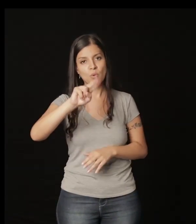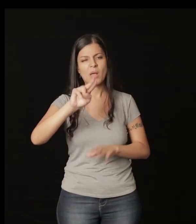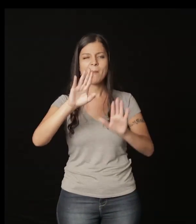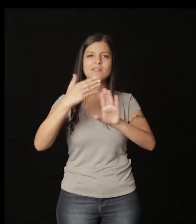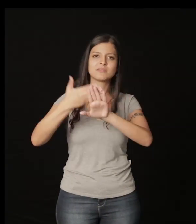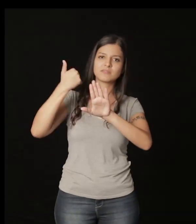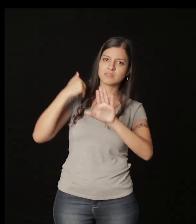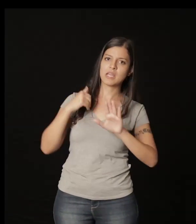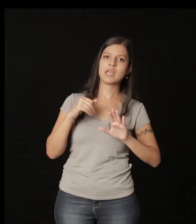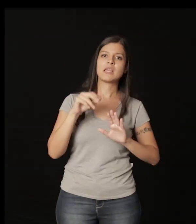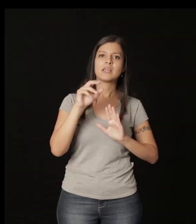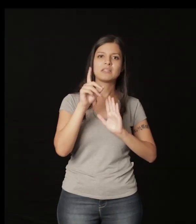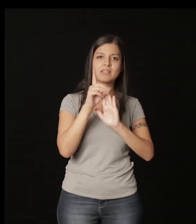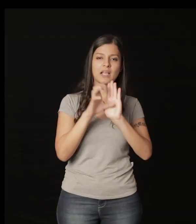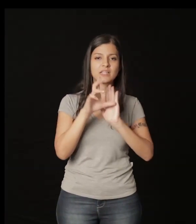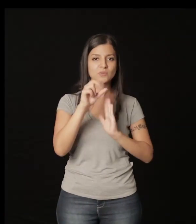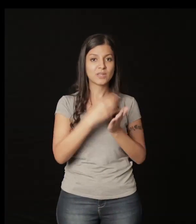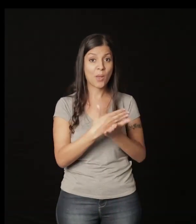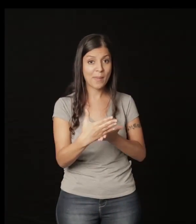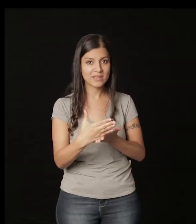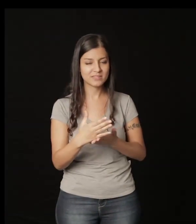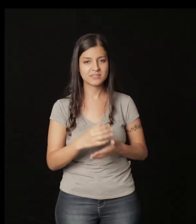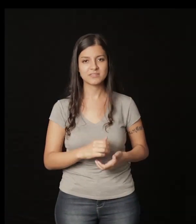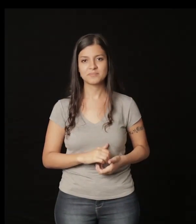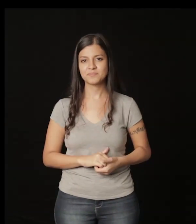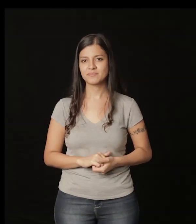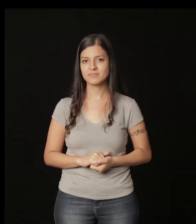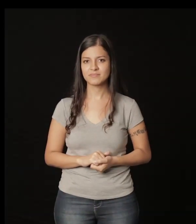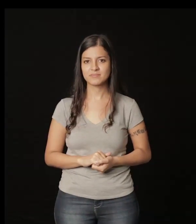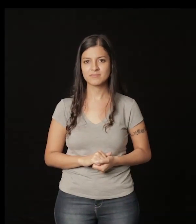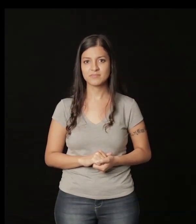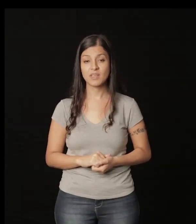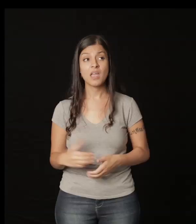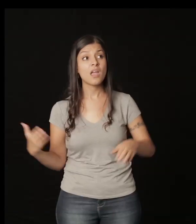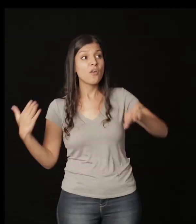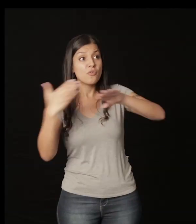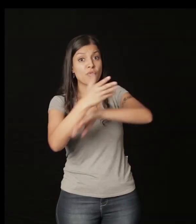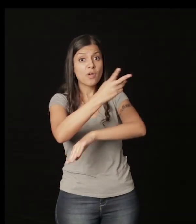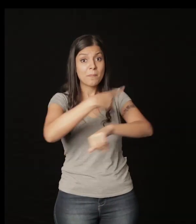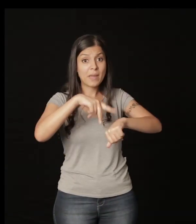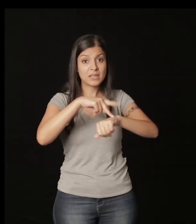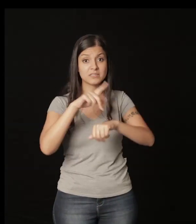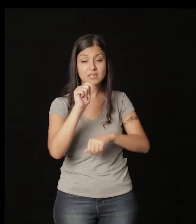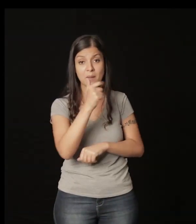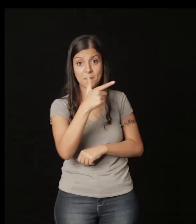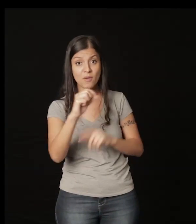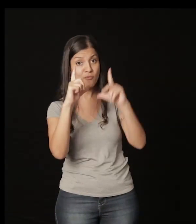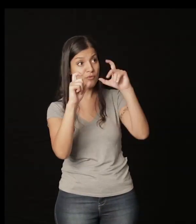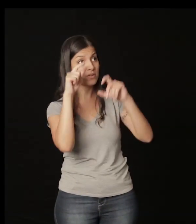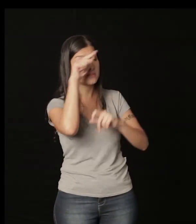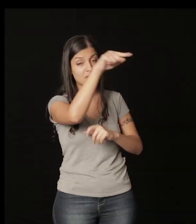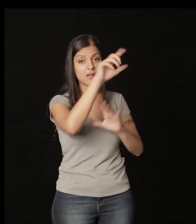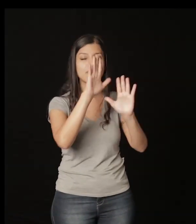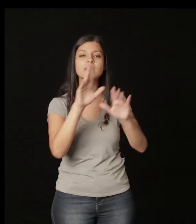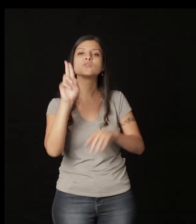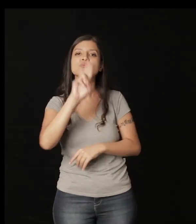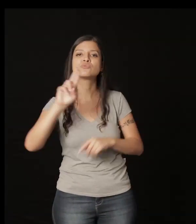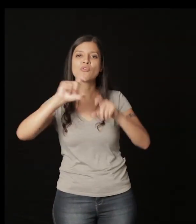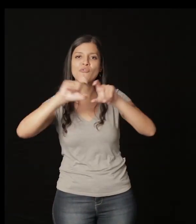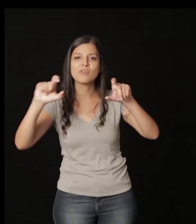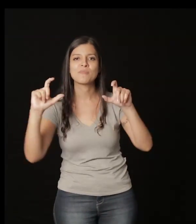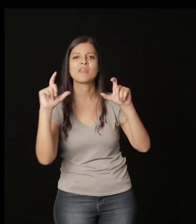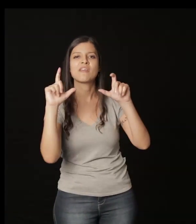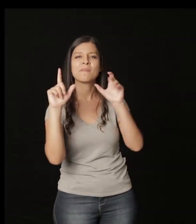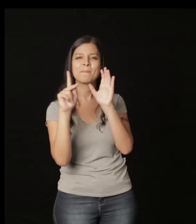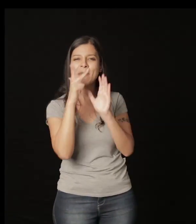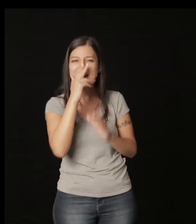the early 50s. And we went to Gabon to photograph Gabon, but we photographed it with this